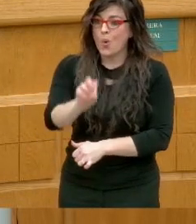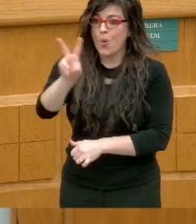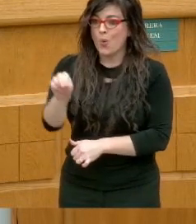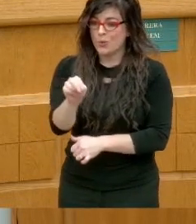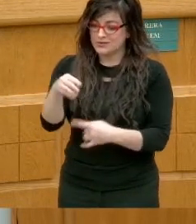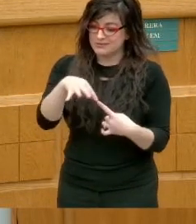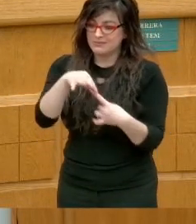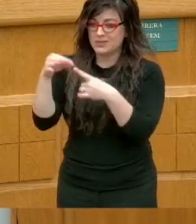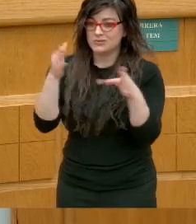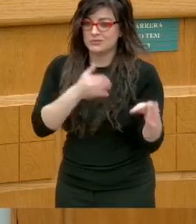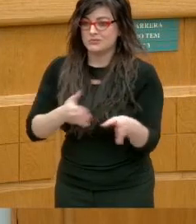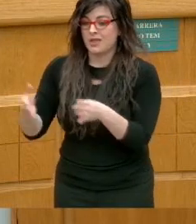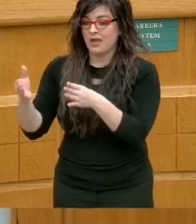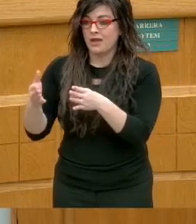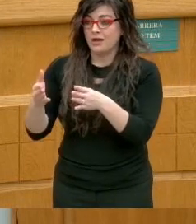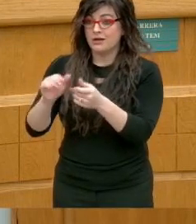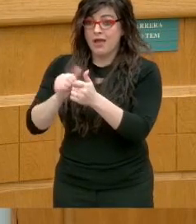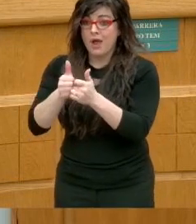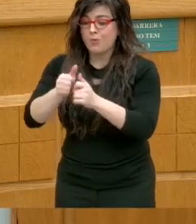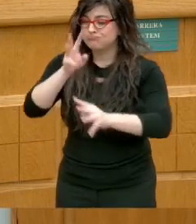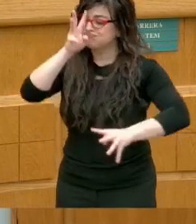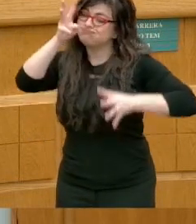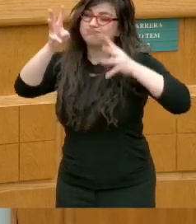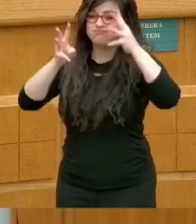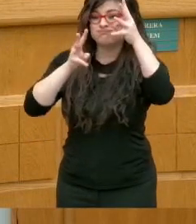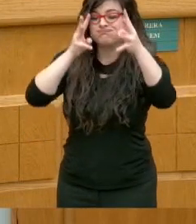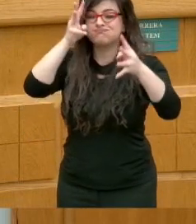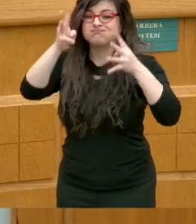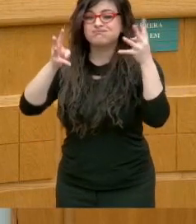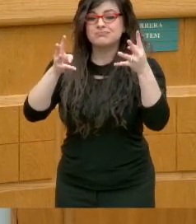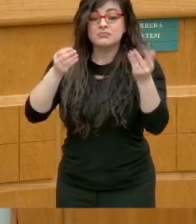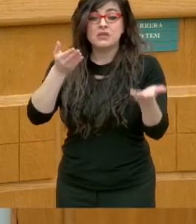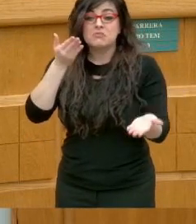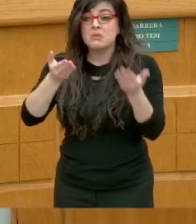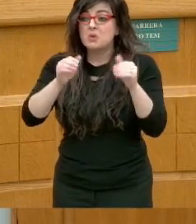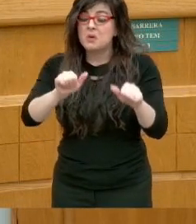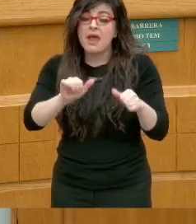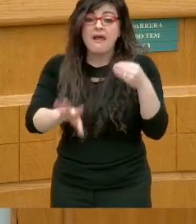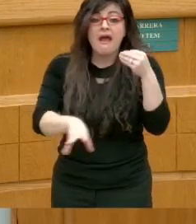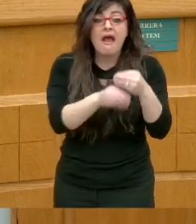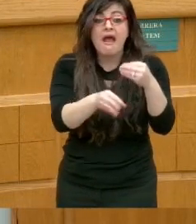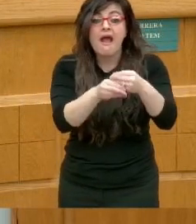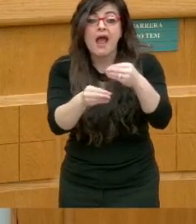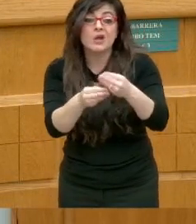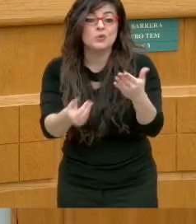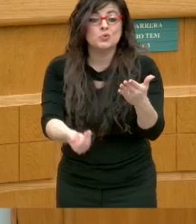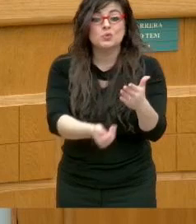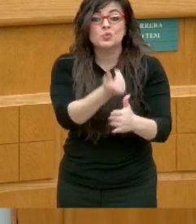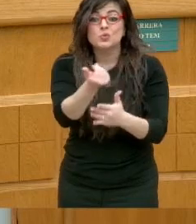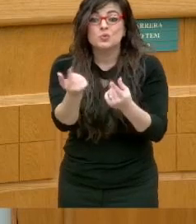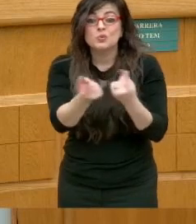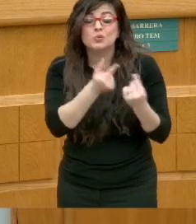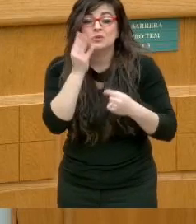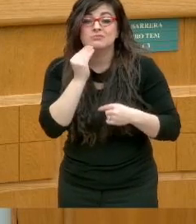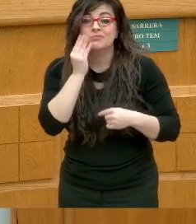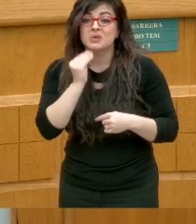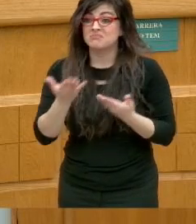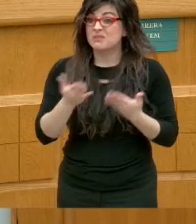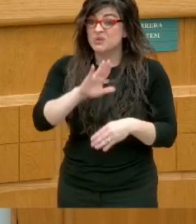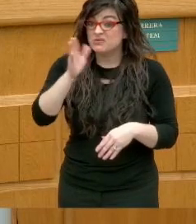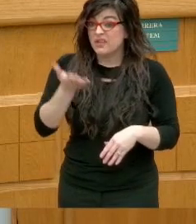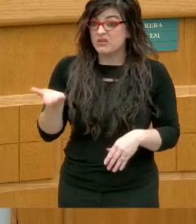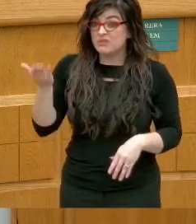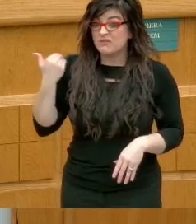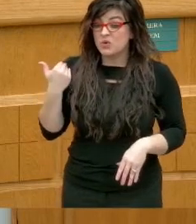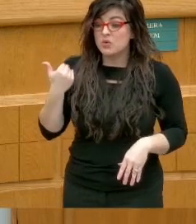be done by being creative and adding some element to your business functions that you never did before, such as conducting a portion